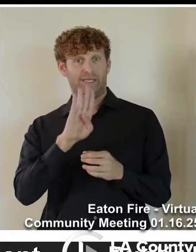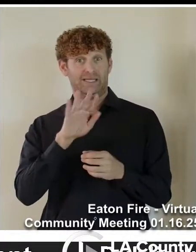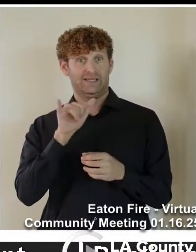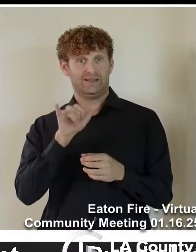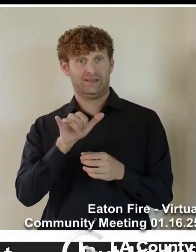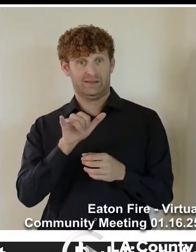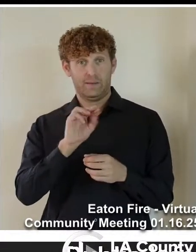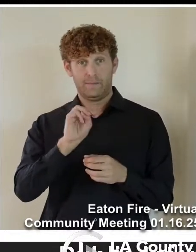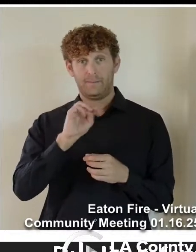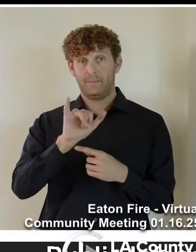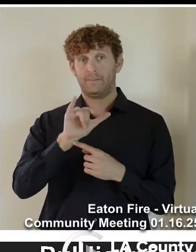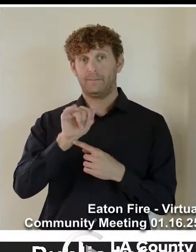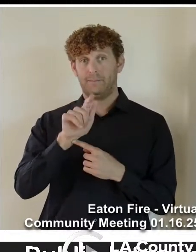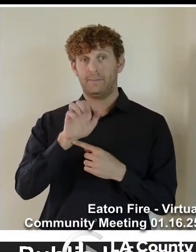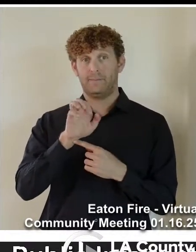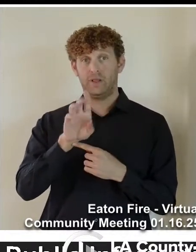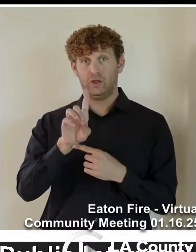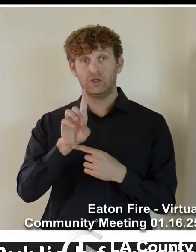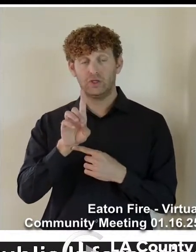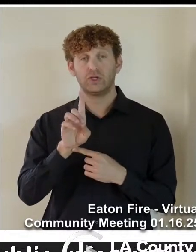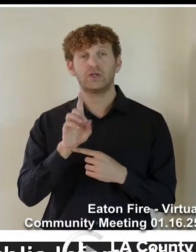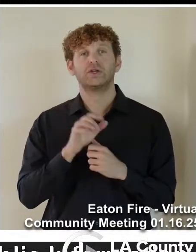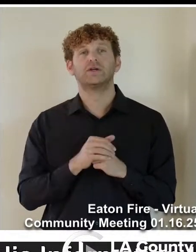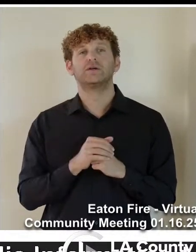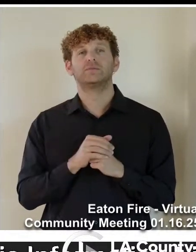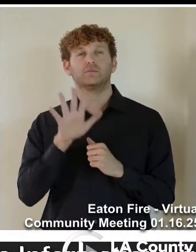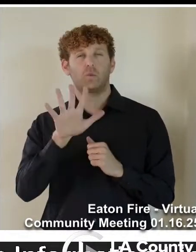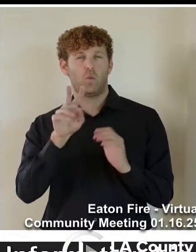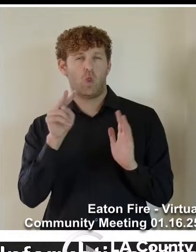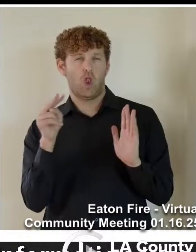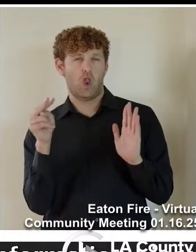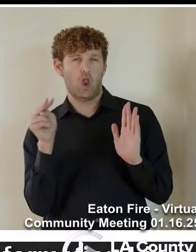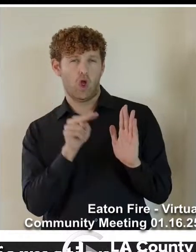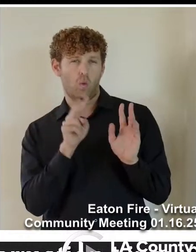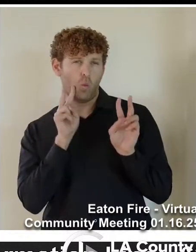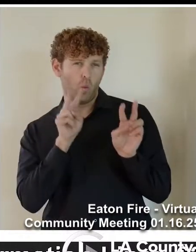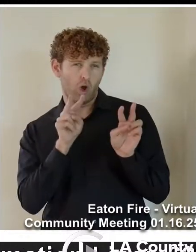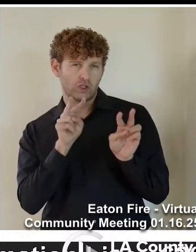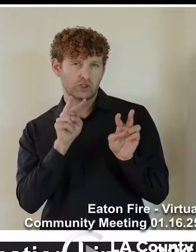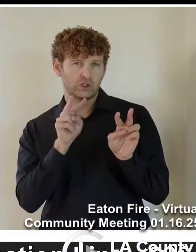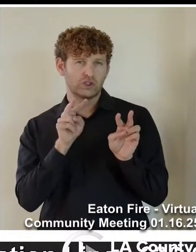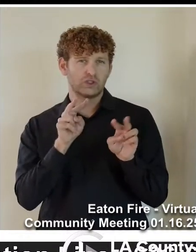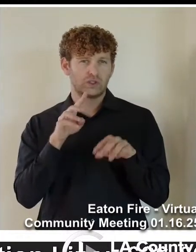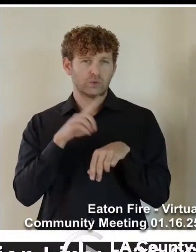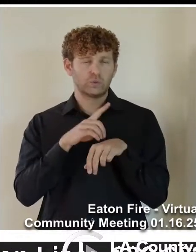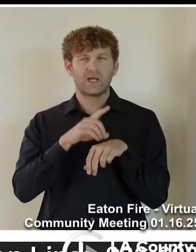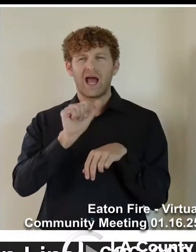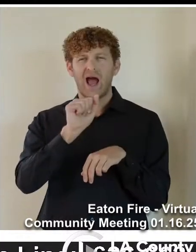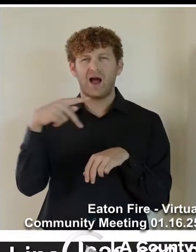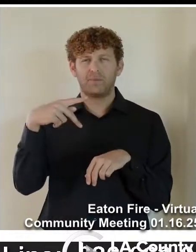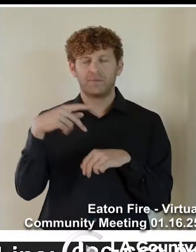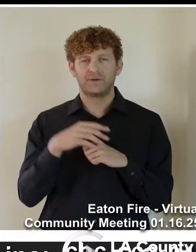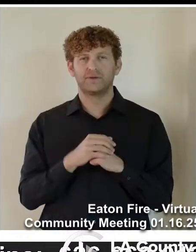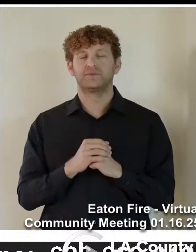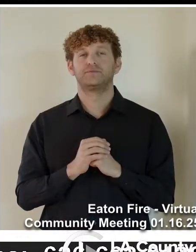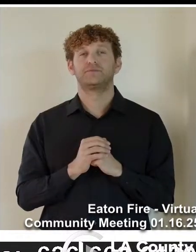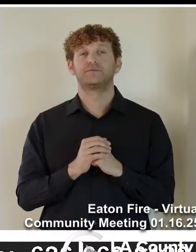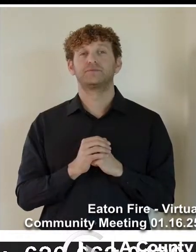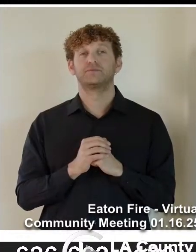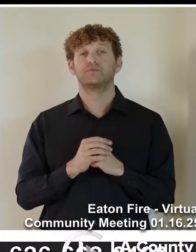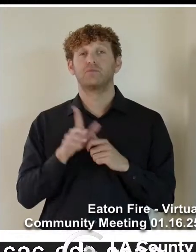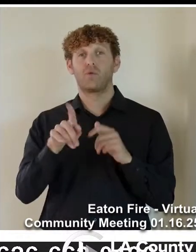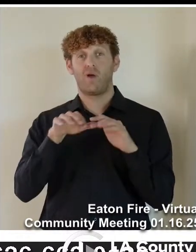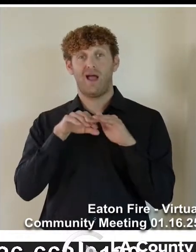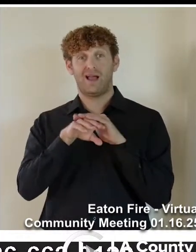to either Genesis or Watch Duty, and it's mapped out in that area. To get access to that